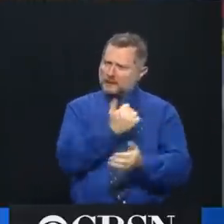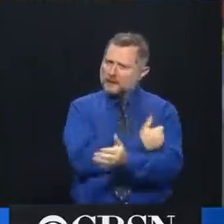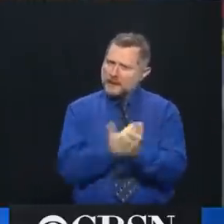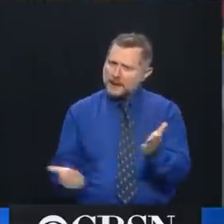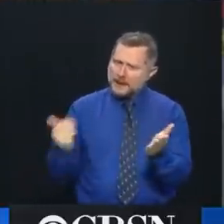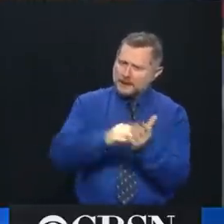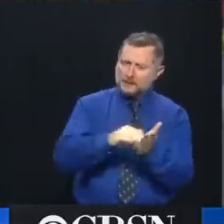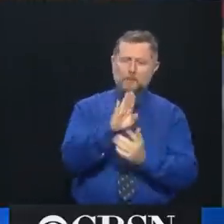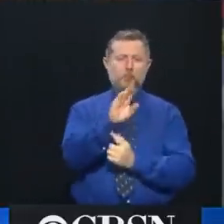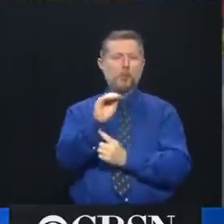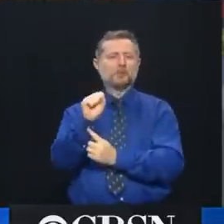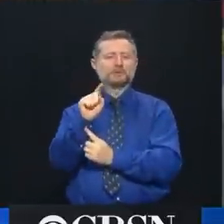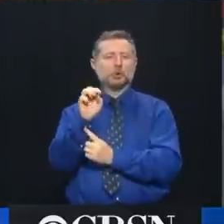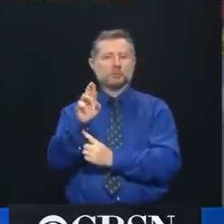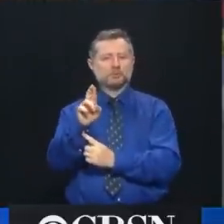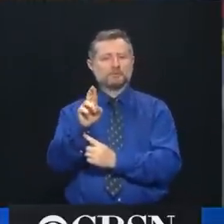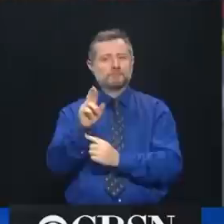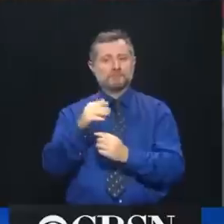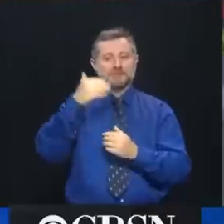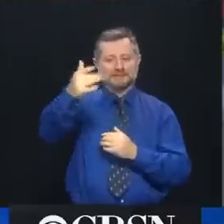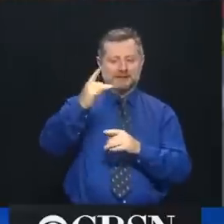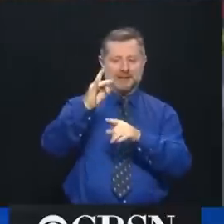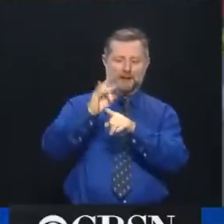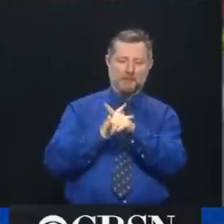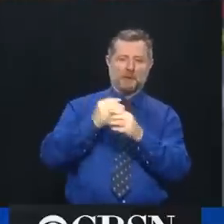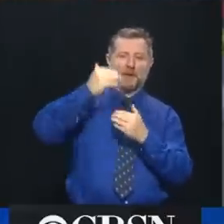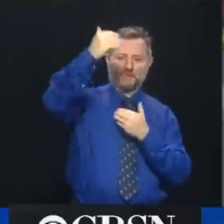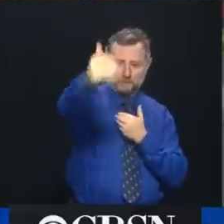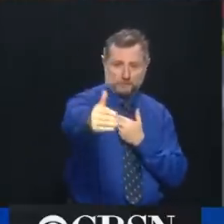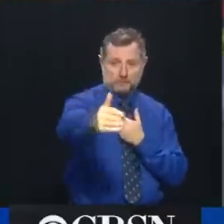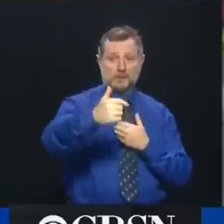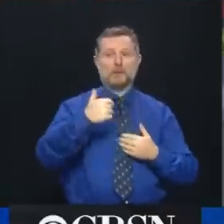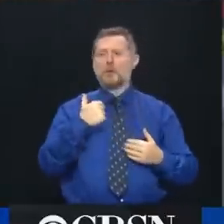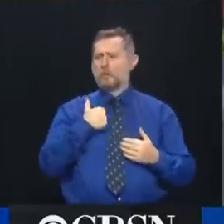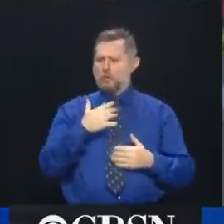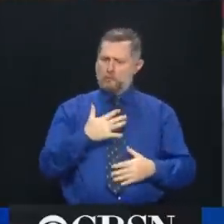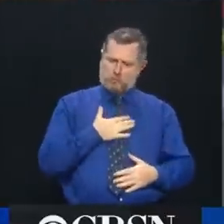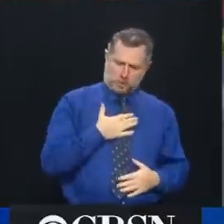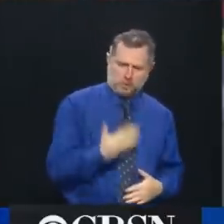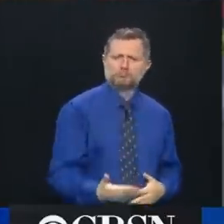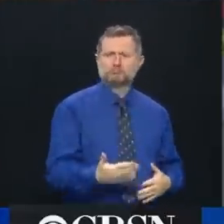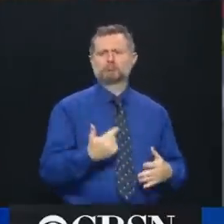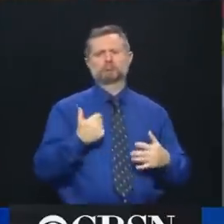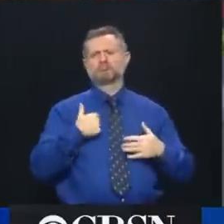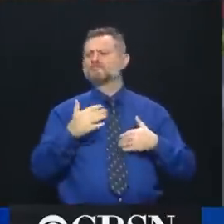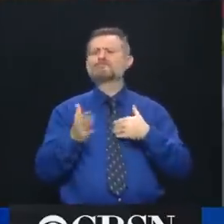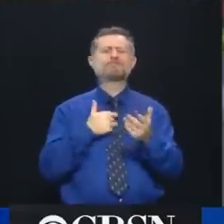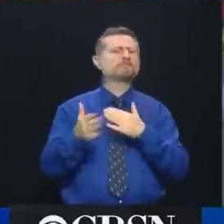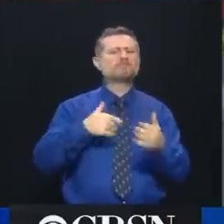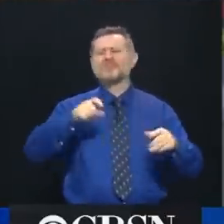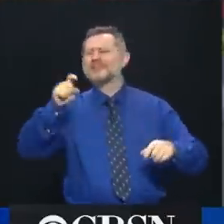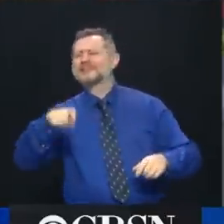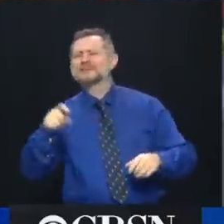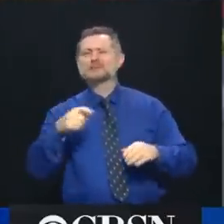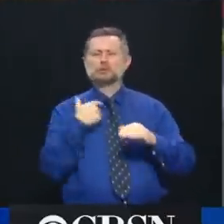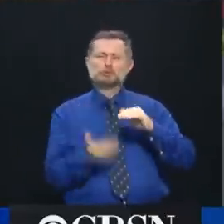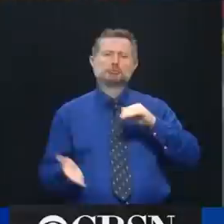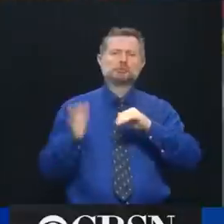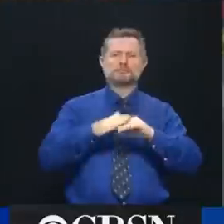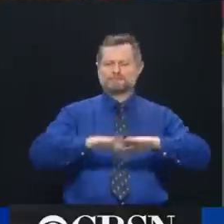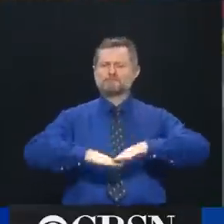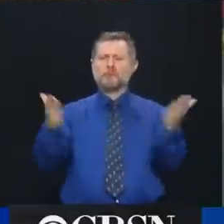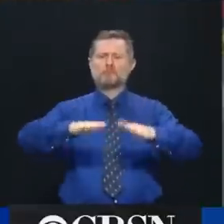prepared to do whatever is necessary including reopening mass vaccines so a booster is available to all new yorkers who meet that